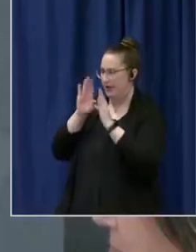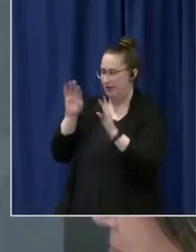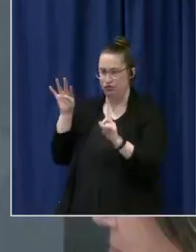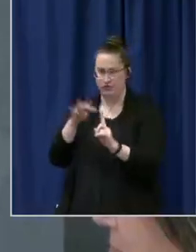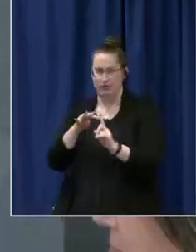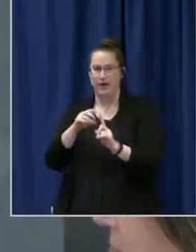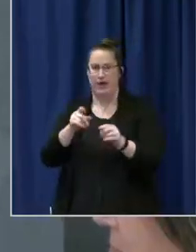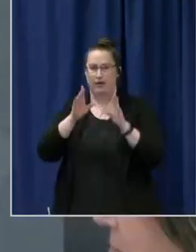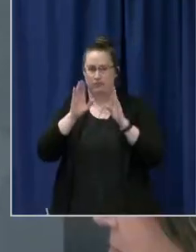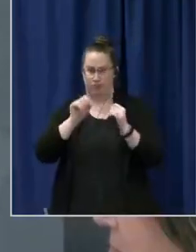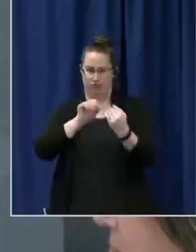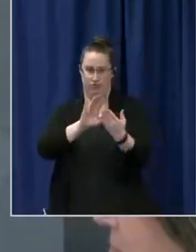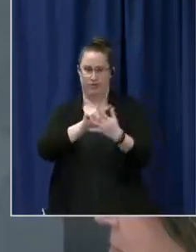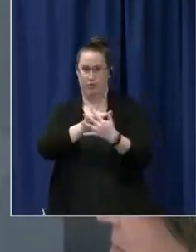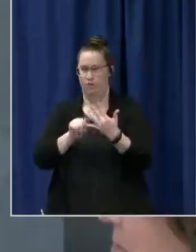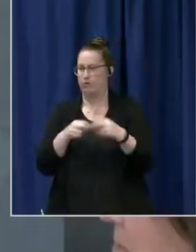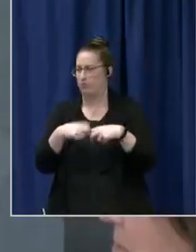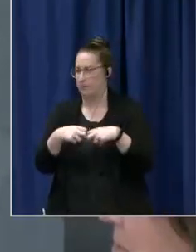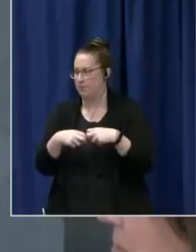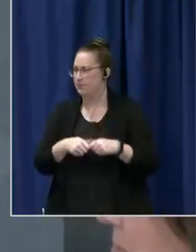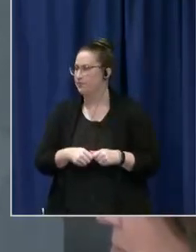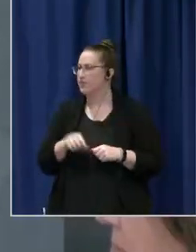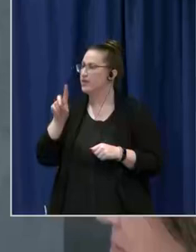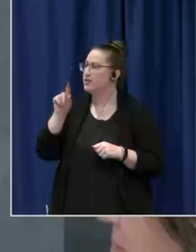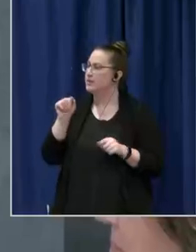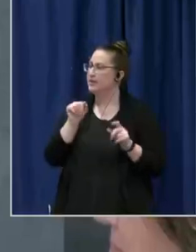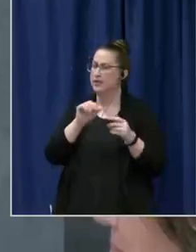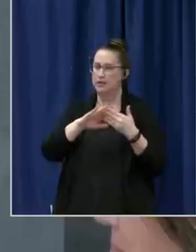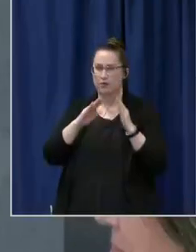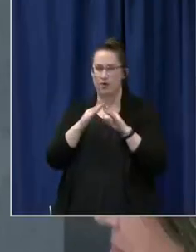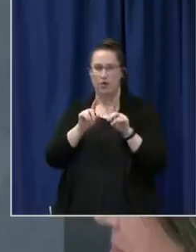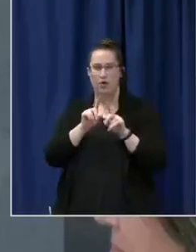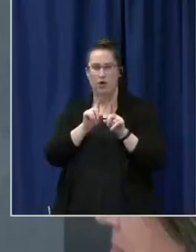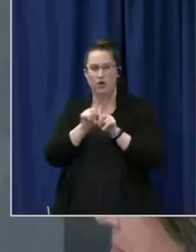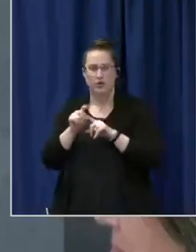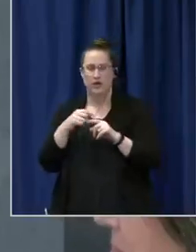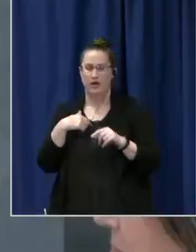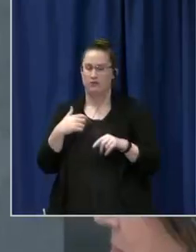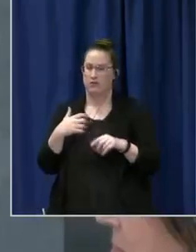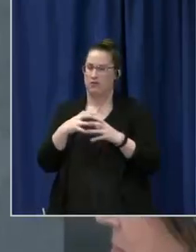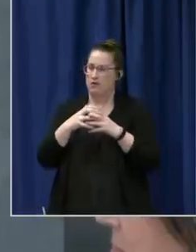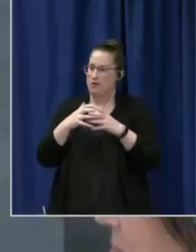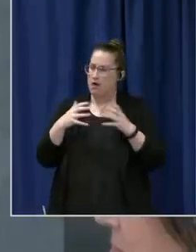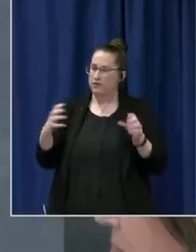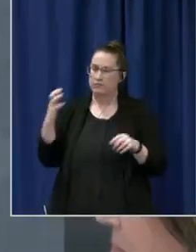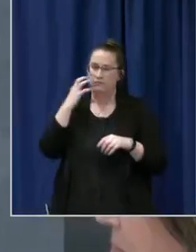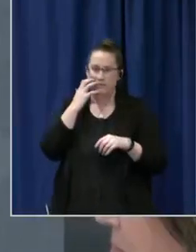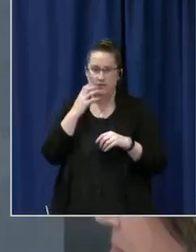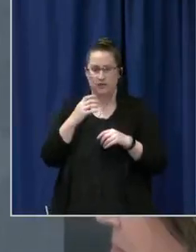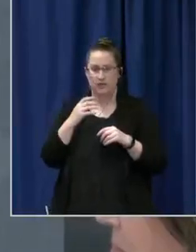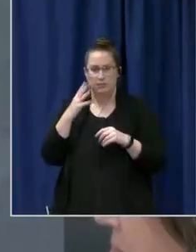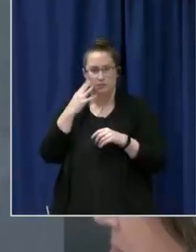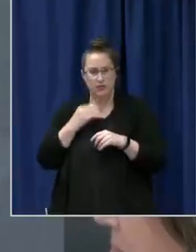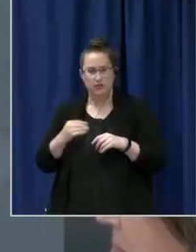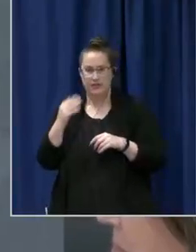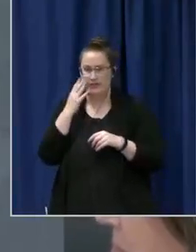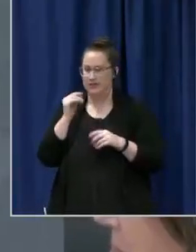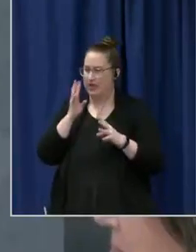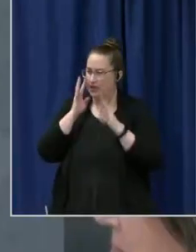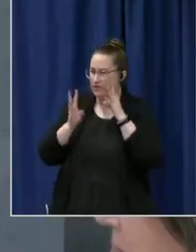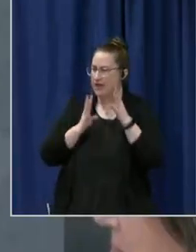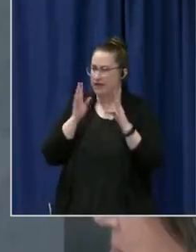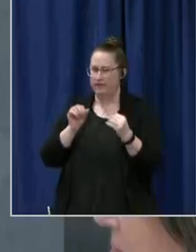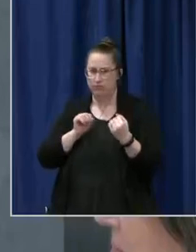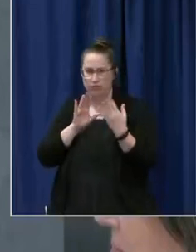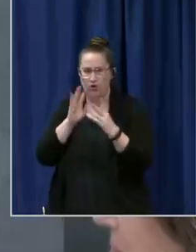address. The disability community also brings rich and innovative experiences and perspectives to every aspect